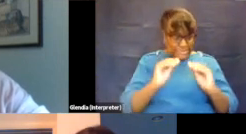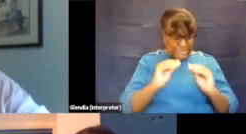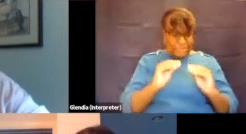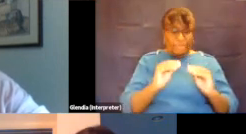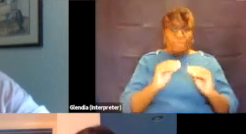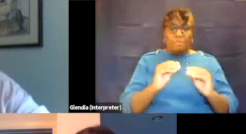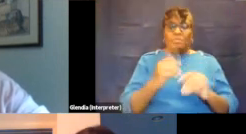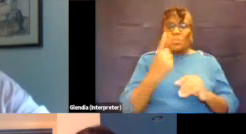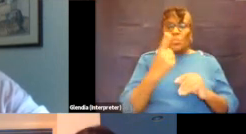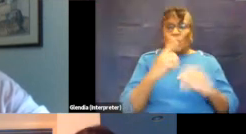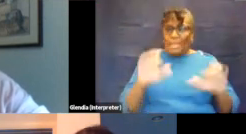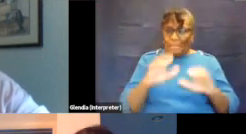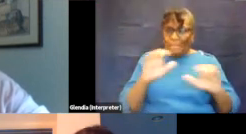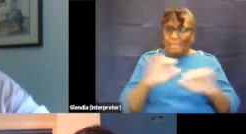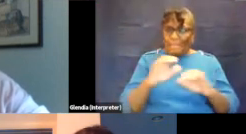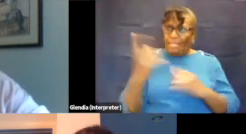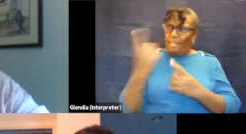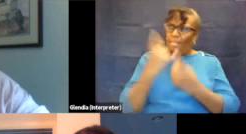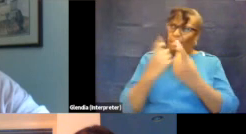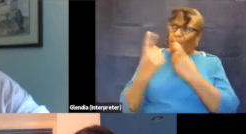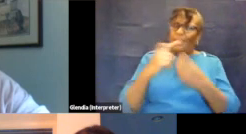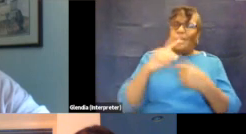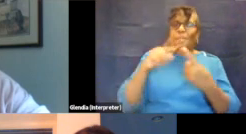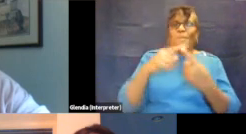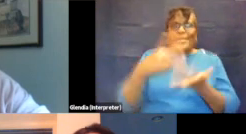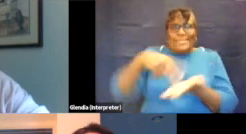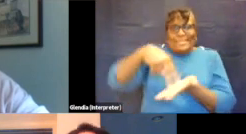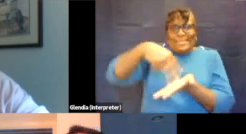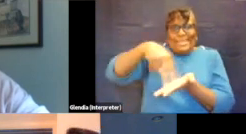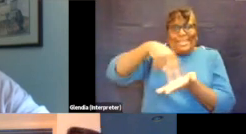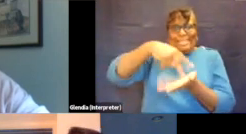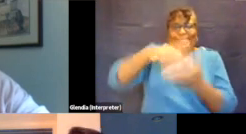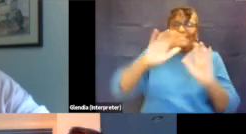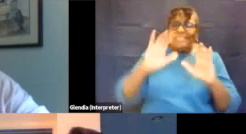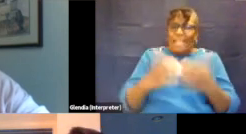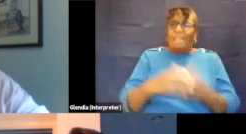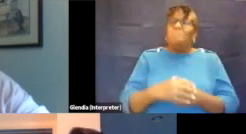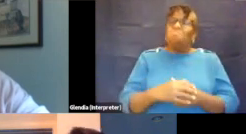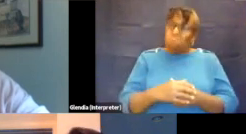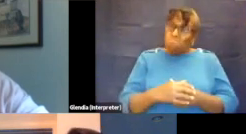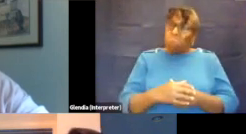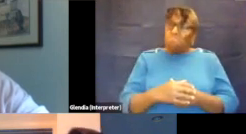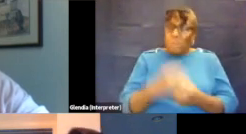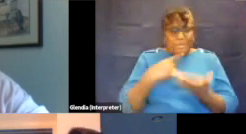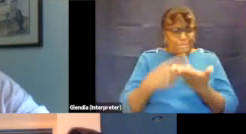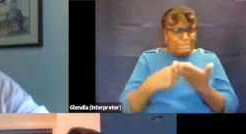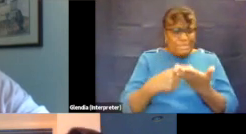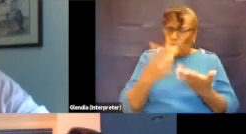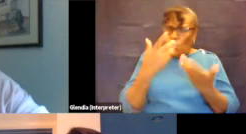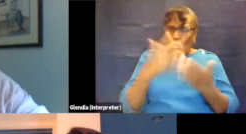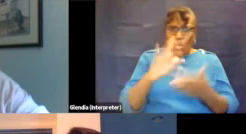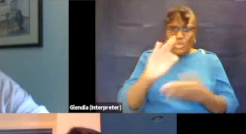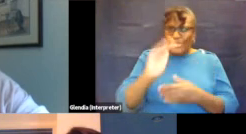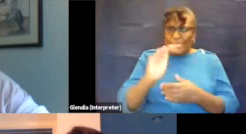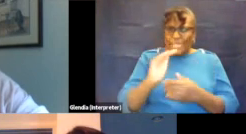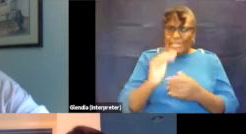that I often got asked about was dance class. So when we would talk about it, I'd say, well, you don't want your child to be right